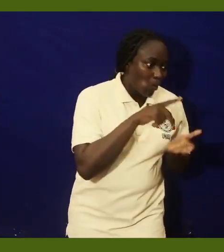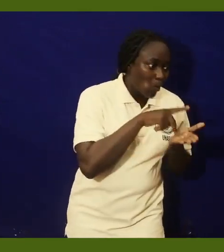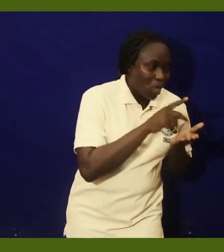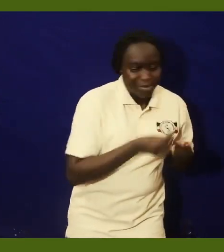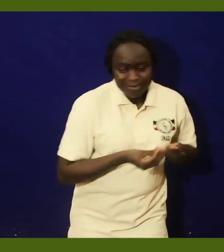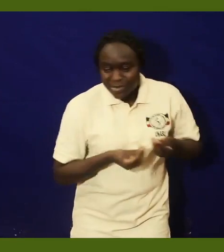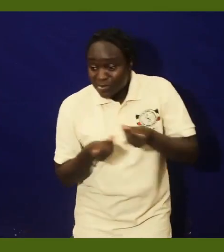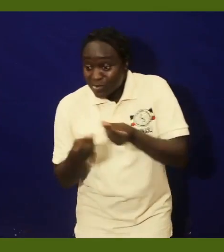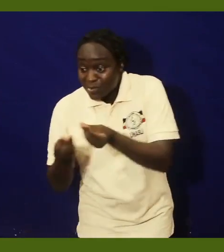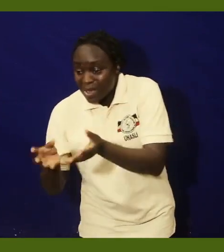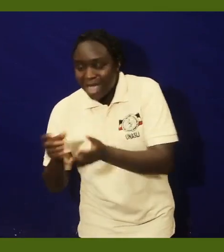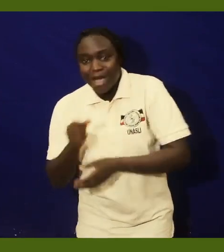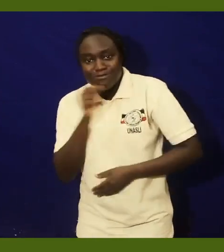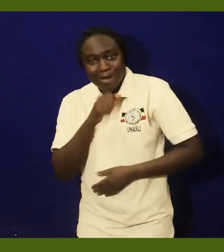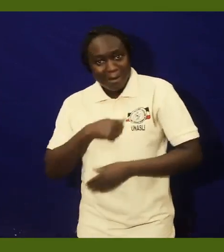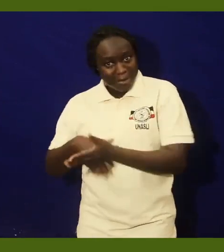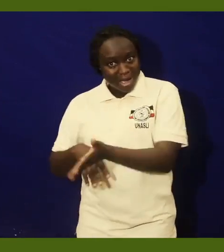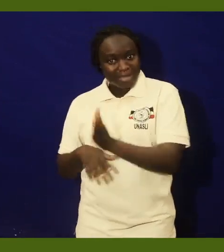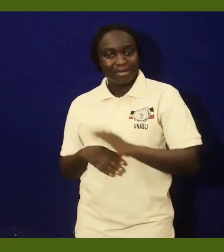What about you?